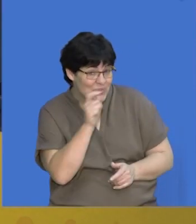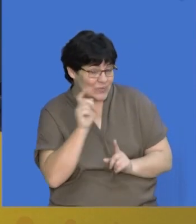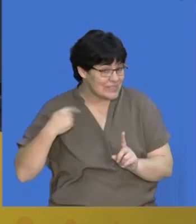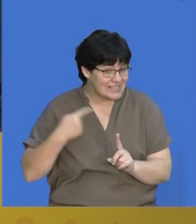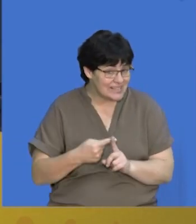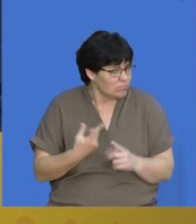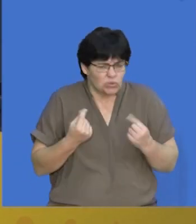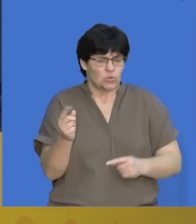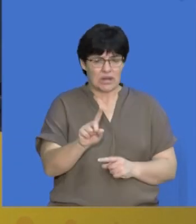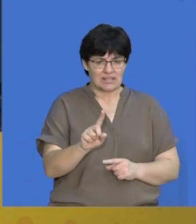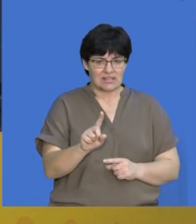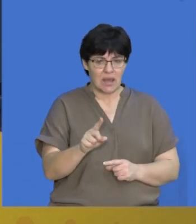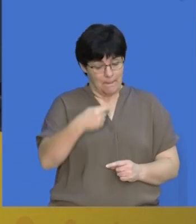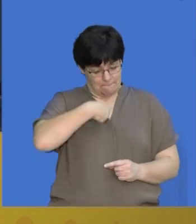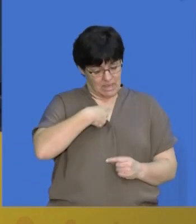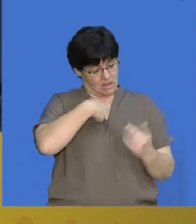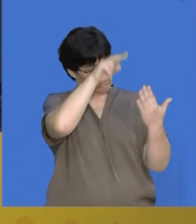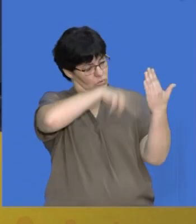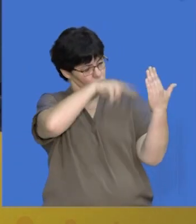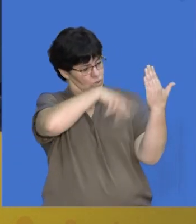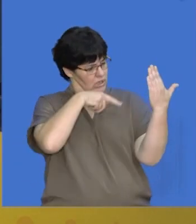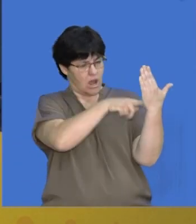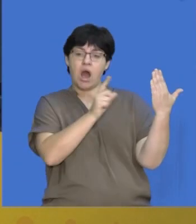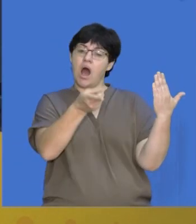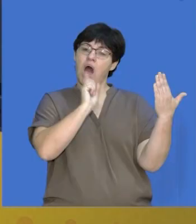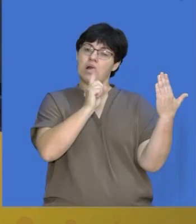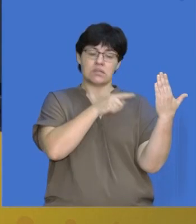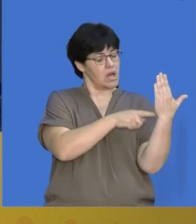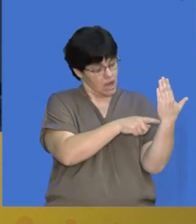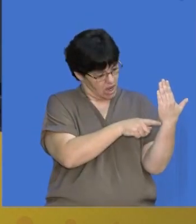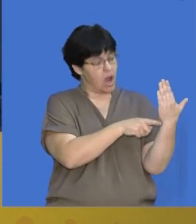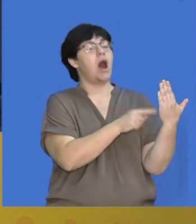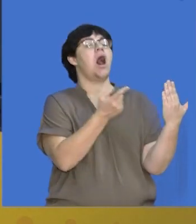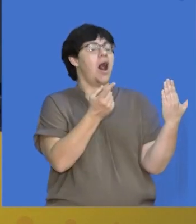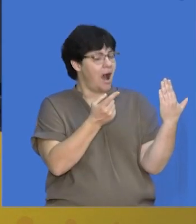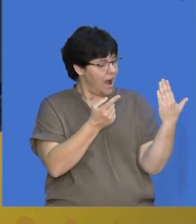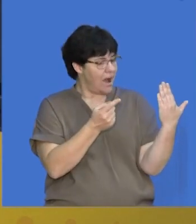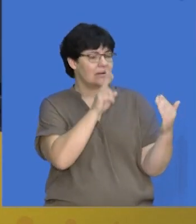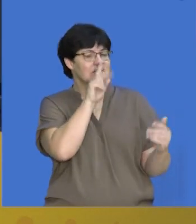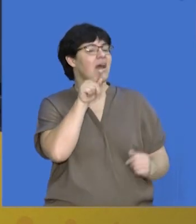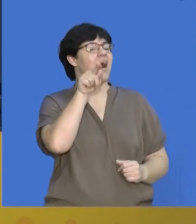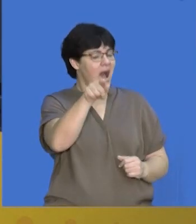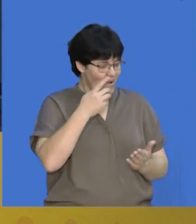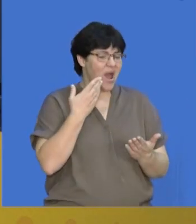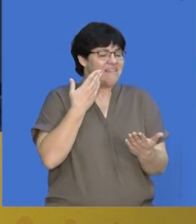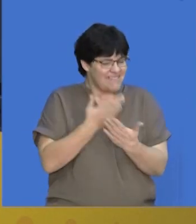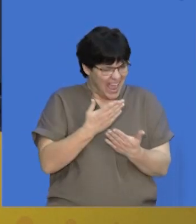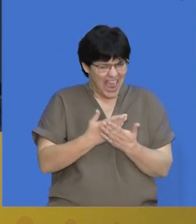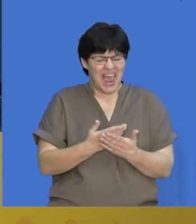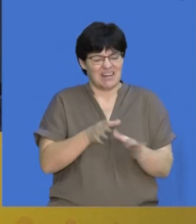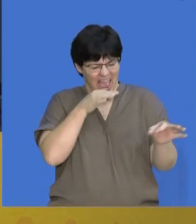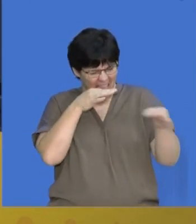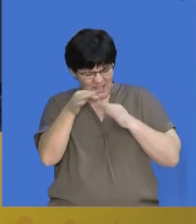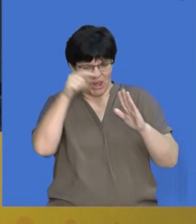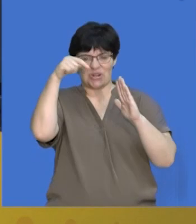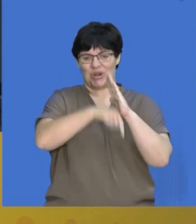it doing? To the person reading your answers, they are seeing that you are able to qualify the